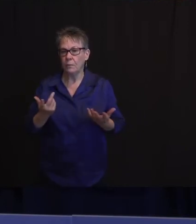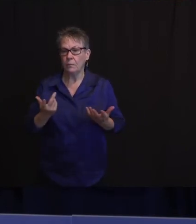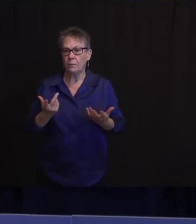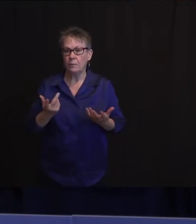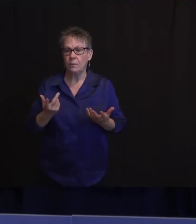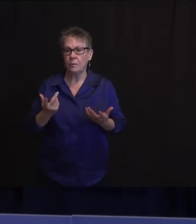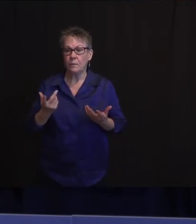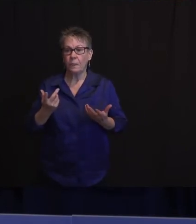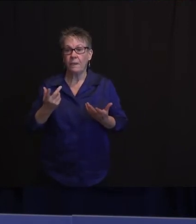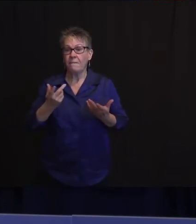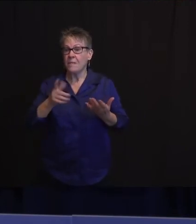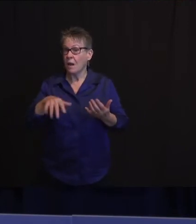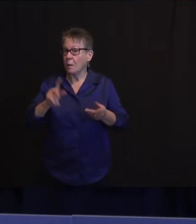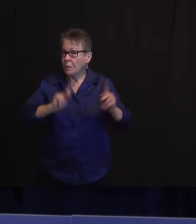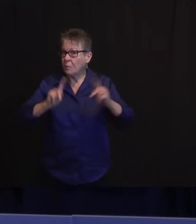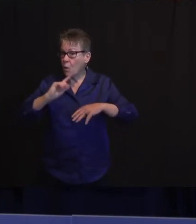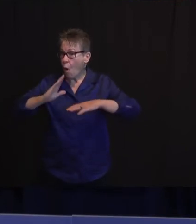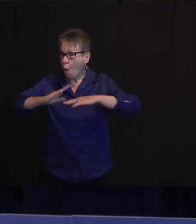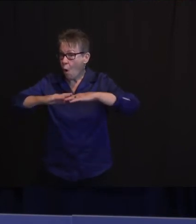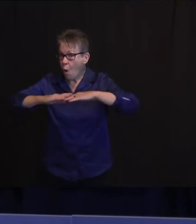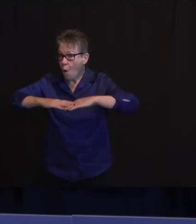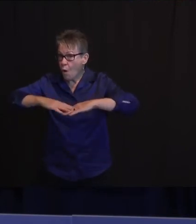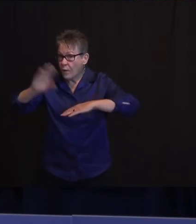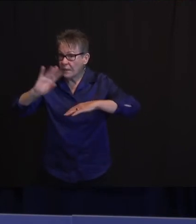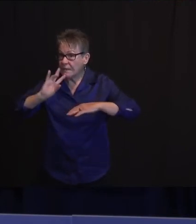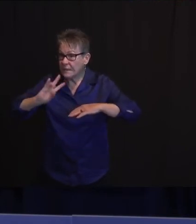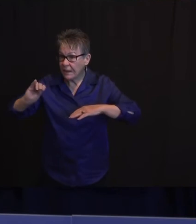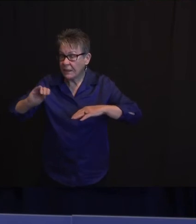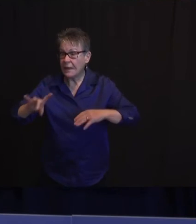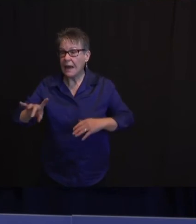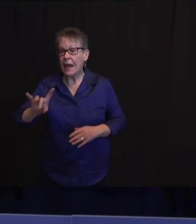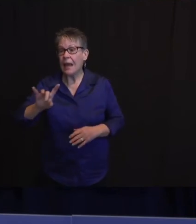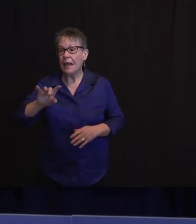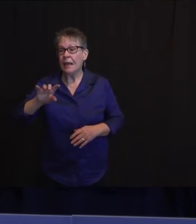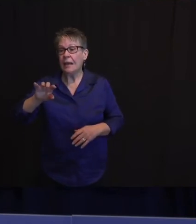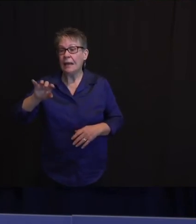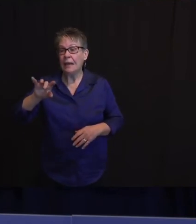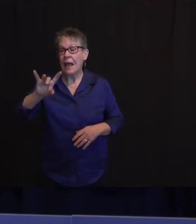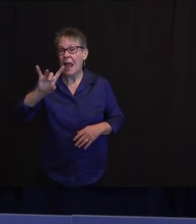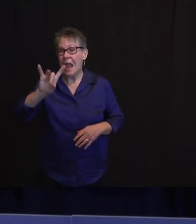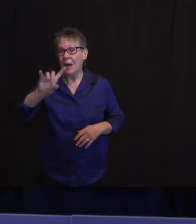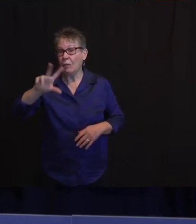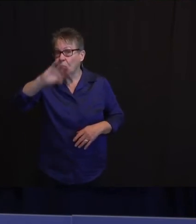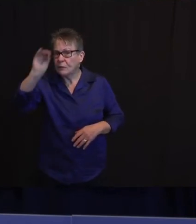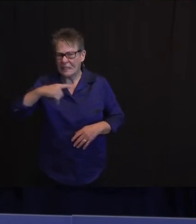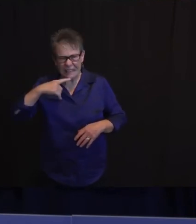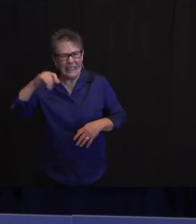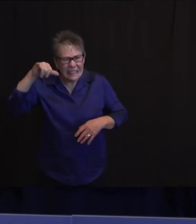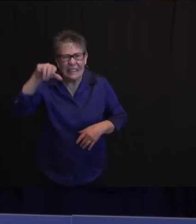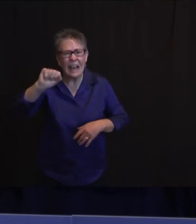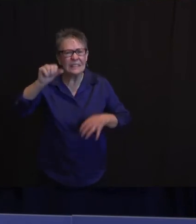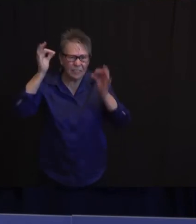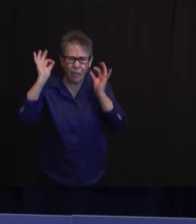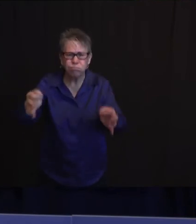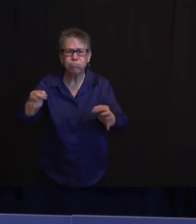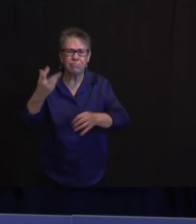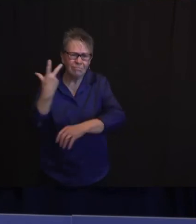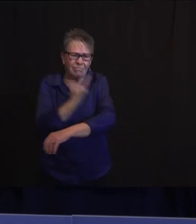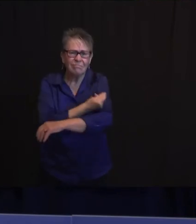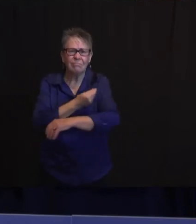the vaccine. 60 to 69, 67%. 50 to 59, 58%. 40